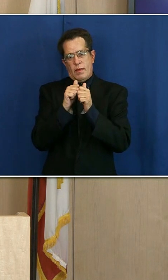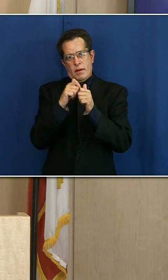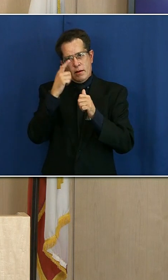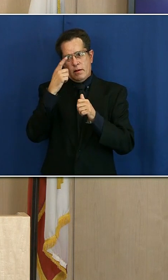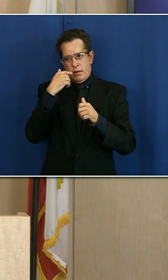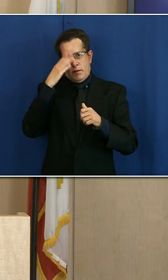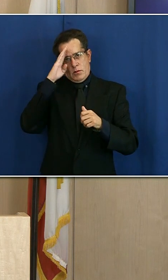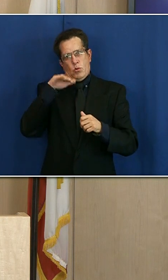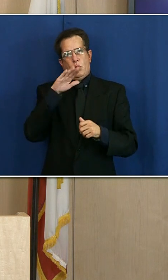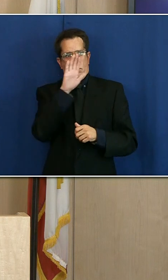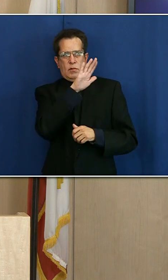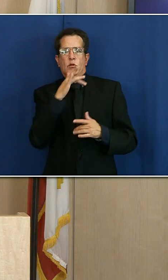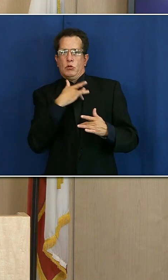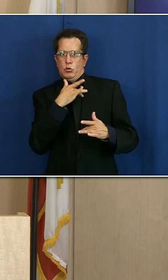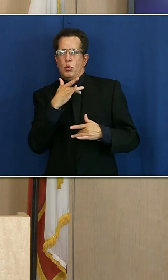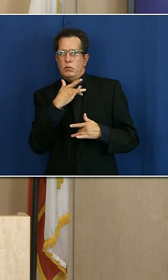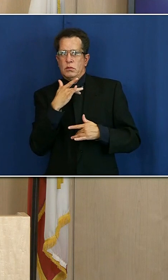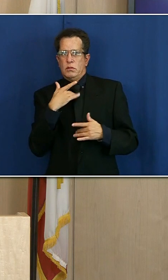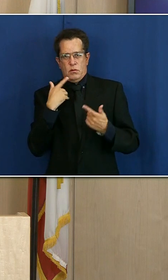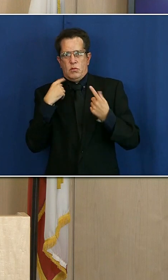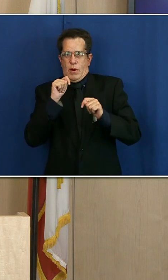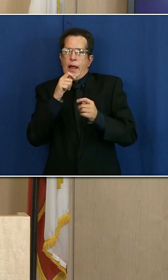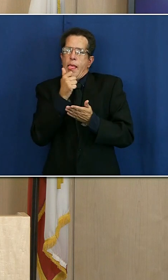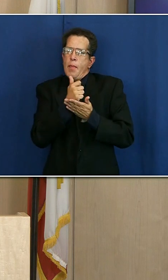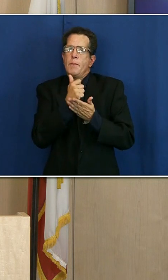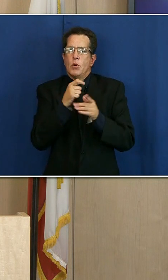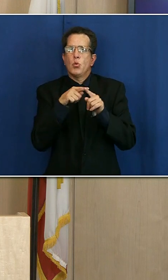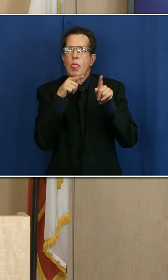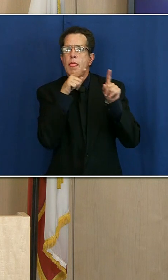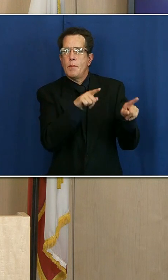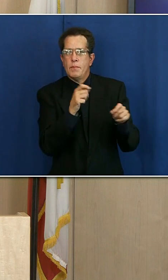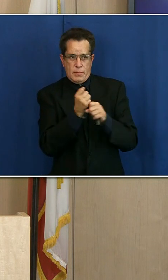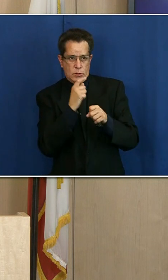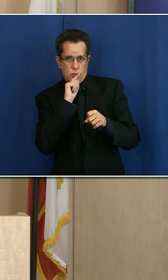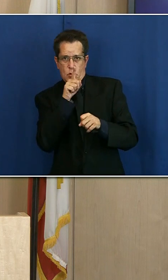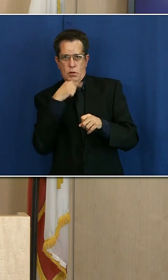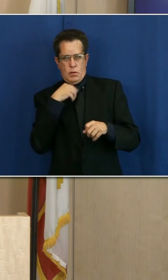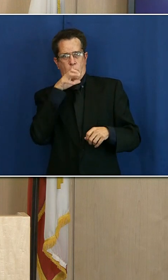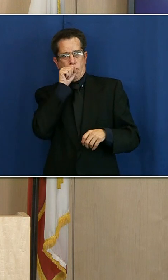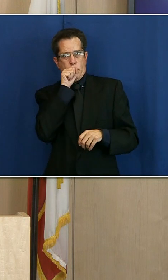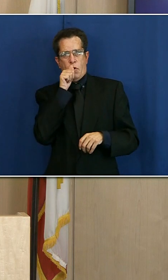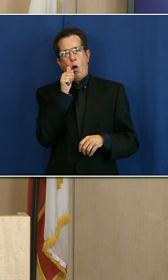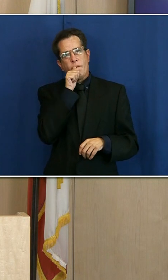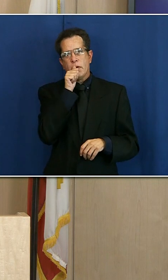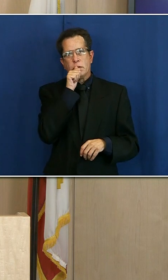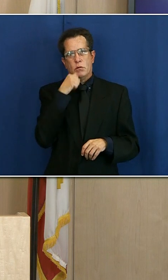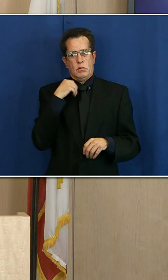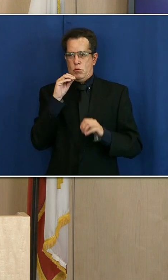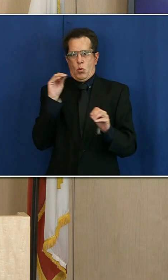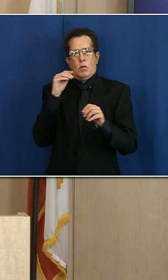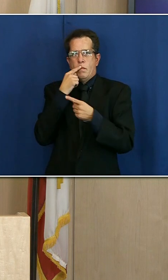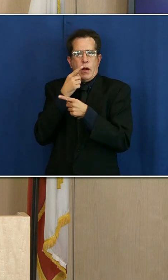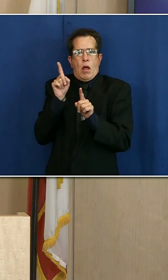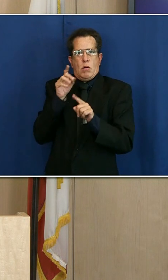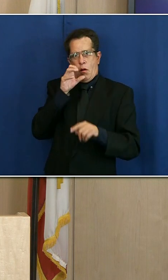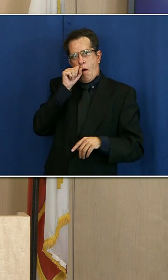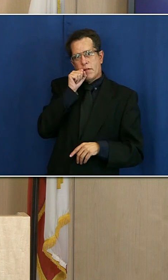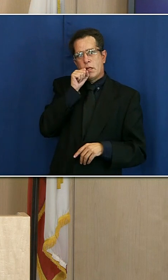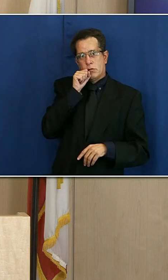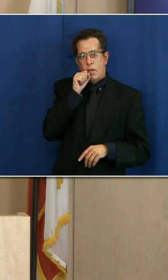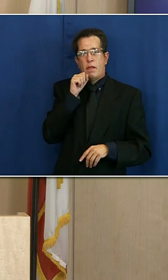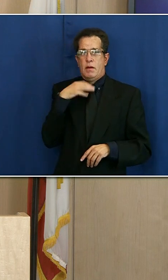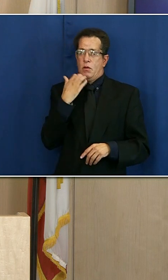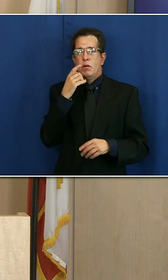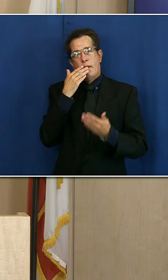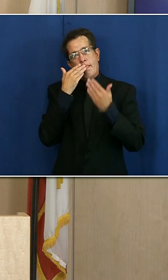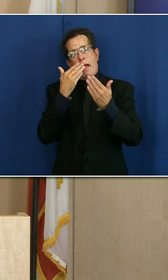sensitivity to those concerns, ensuring that information that needs to be confidential is confidential. And I do want to really